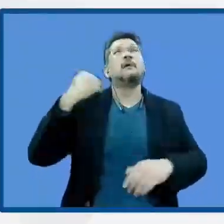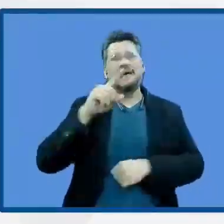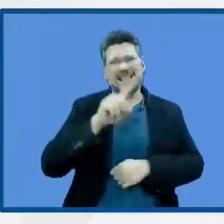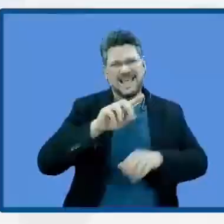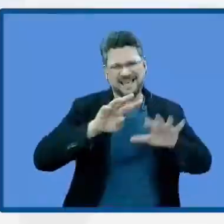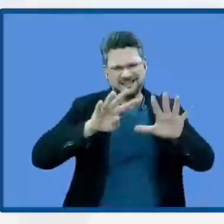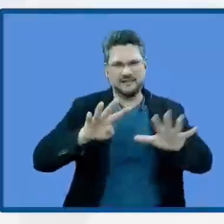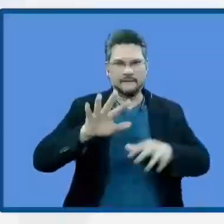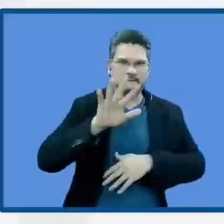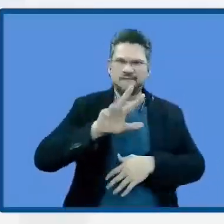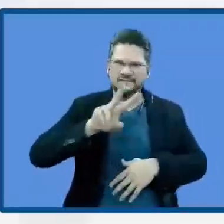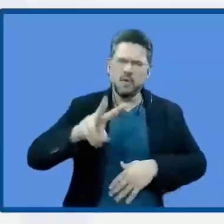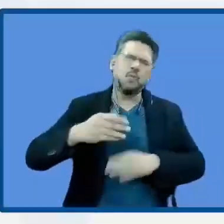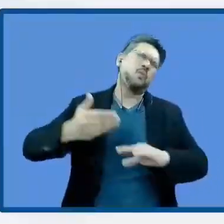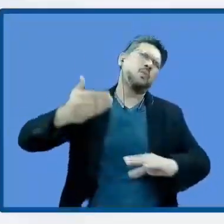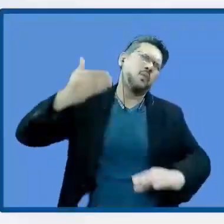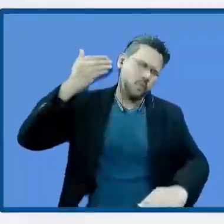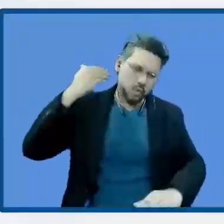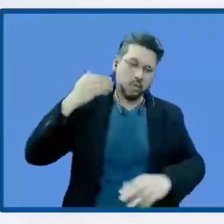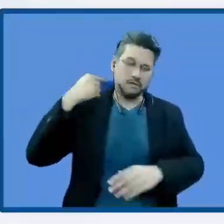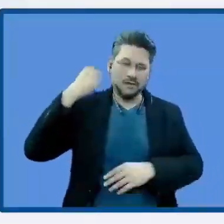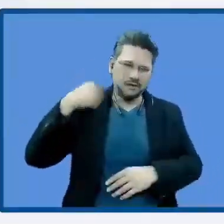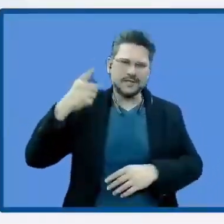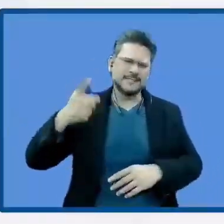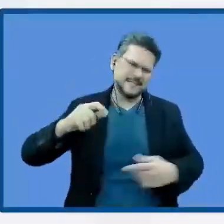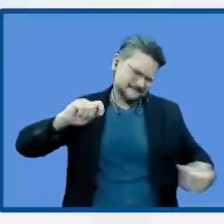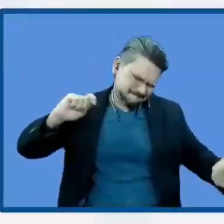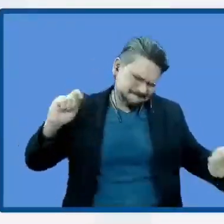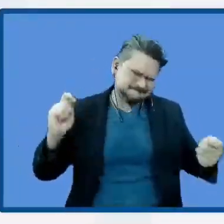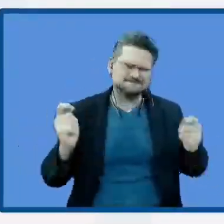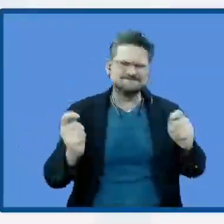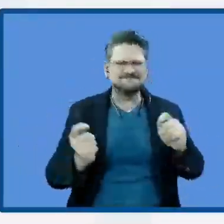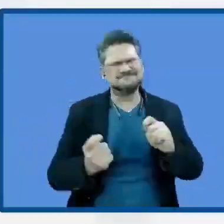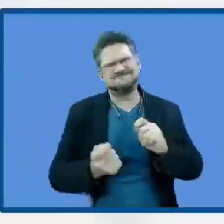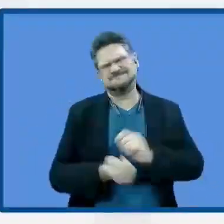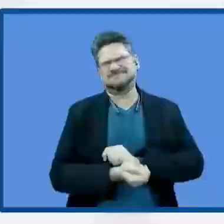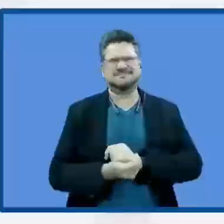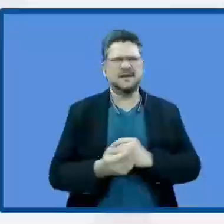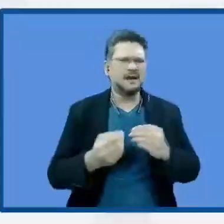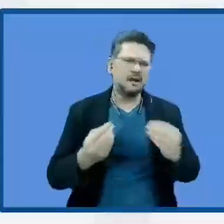change meant a complete transformation. What are the